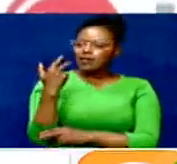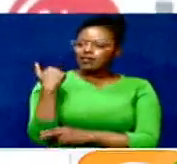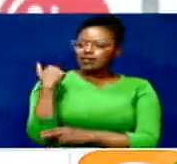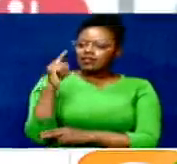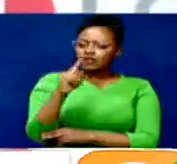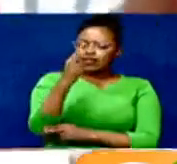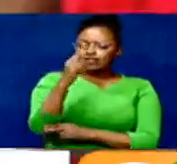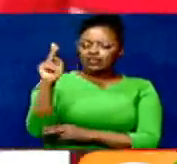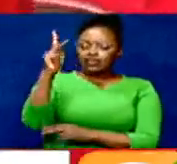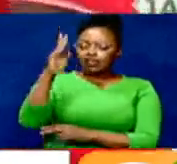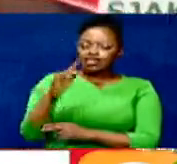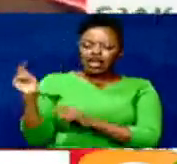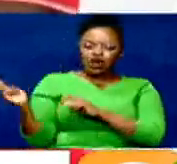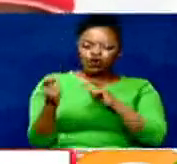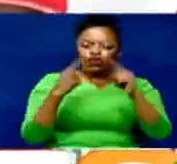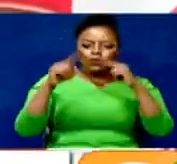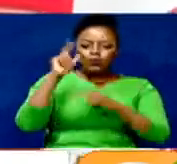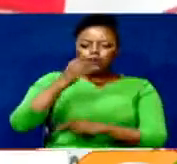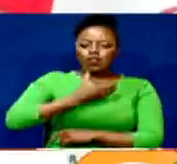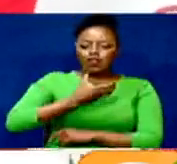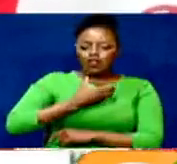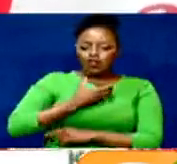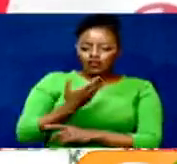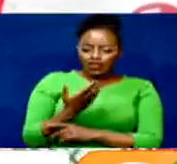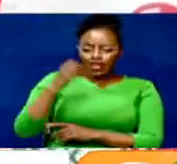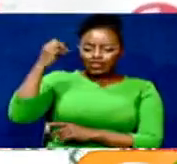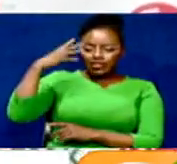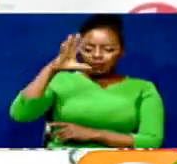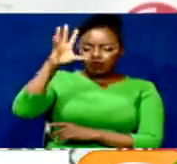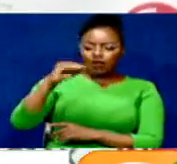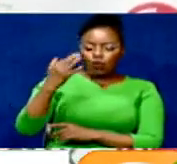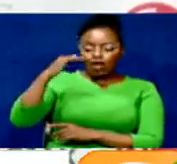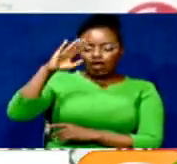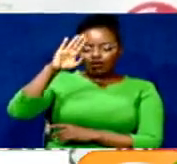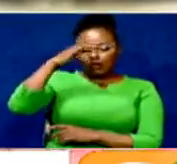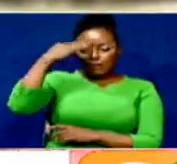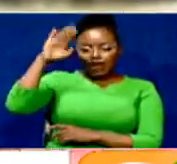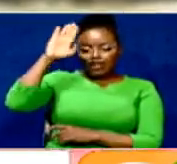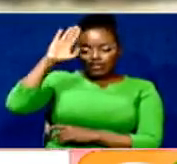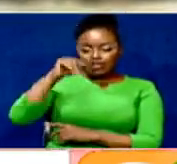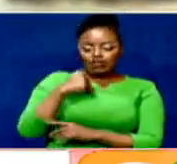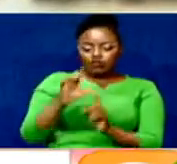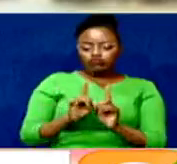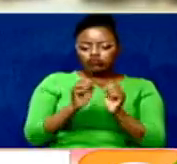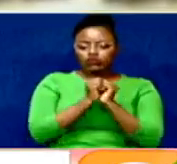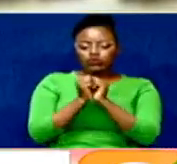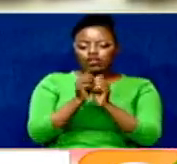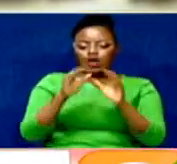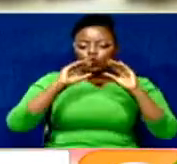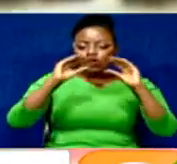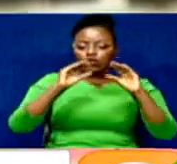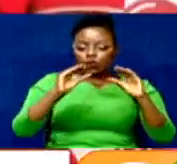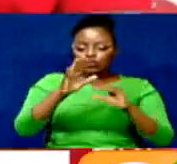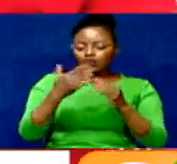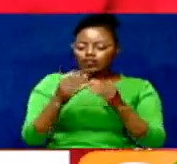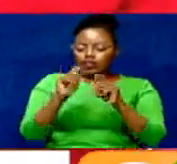who became the first ever Kenyan golfer to win a medal at the Summer Deaf Olympics in Caxias do Sul, Brazil. Chumba was accompanied by her coaches, team